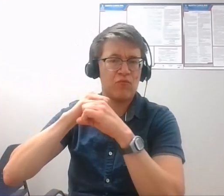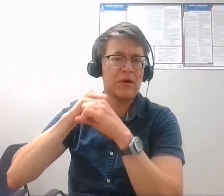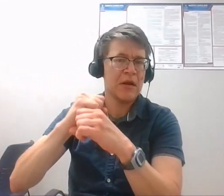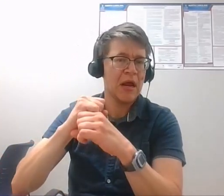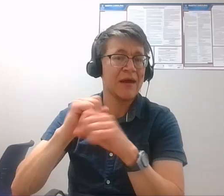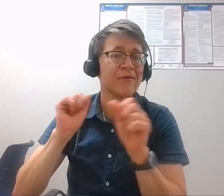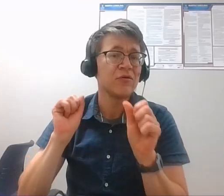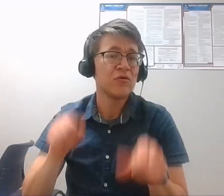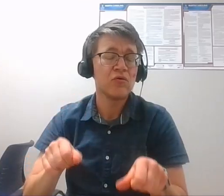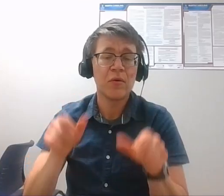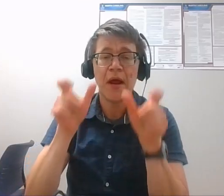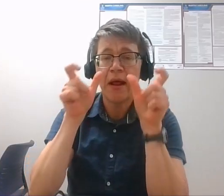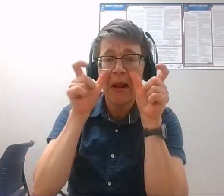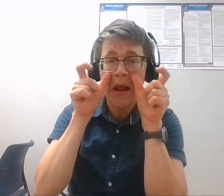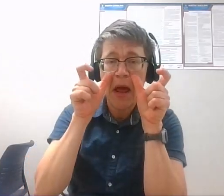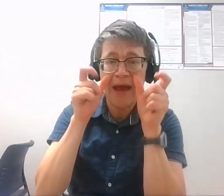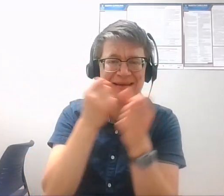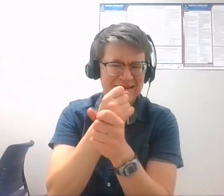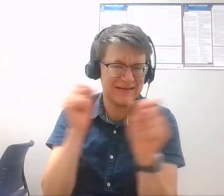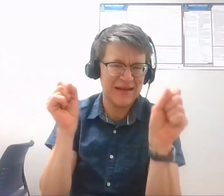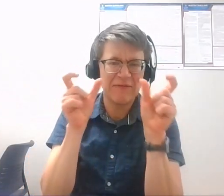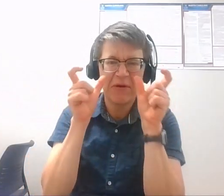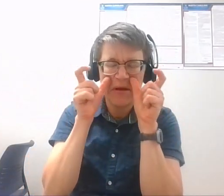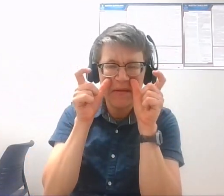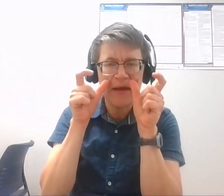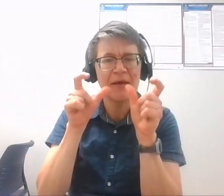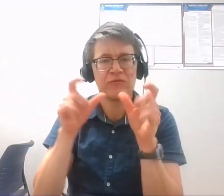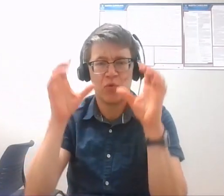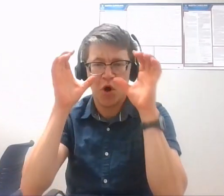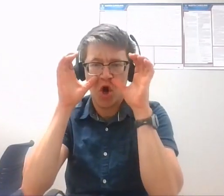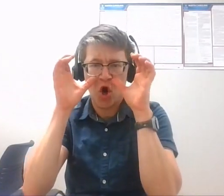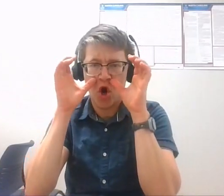be safety glasses or goggles.